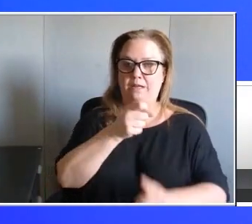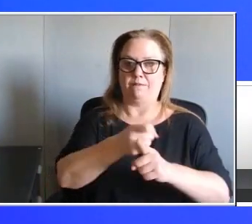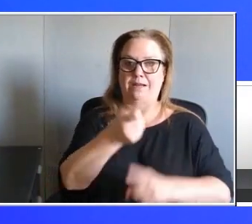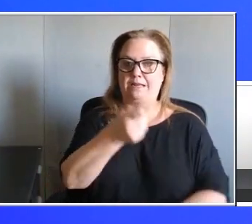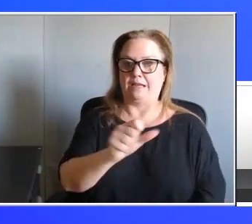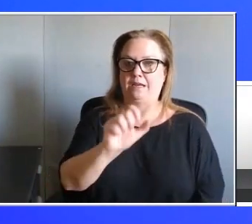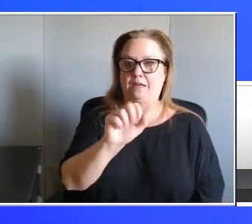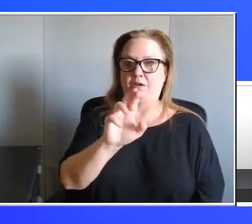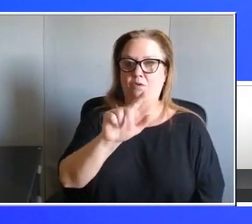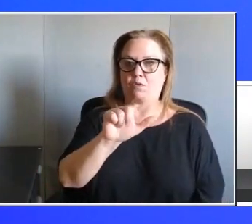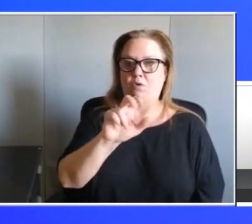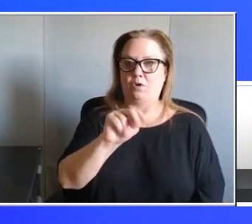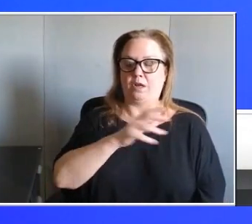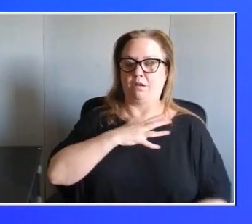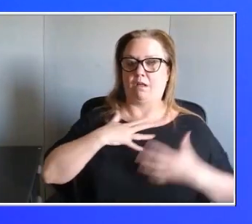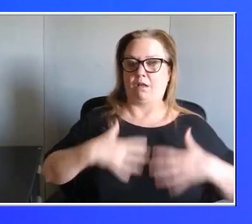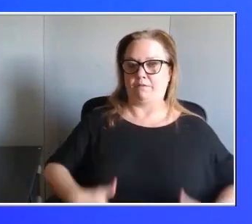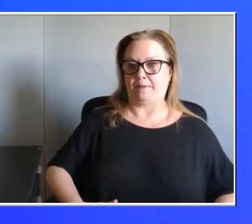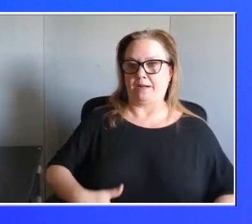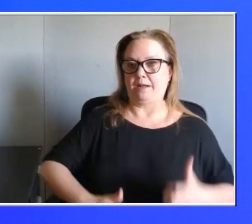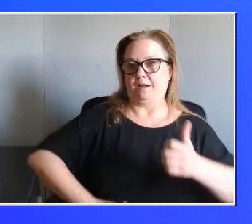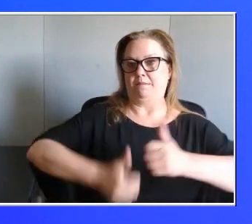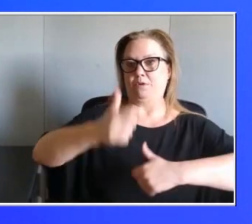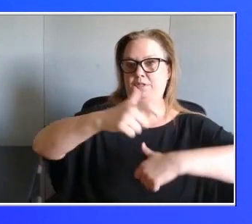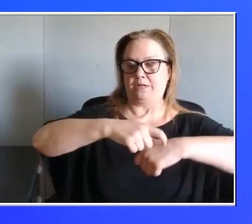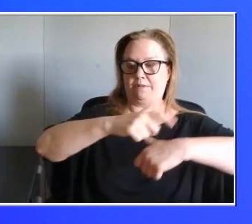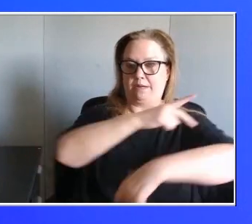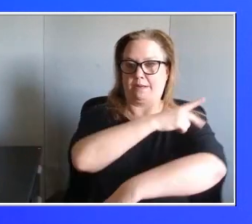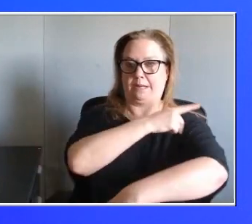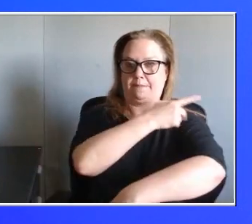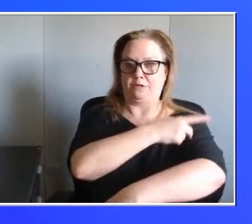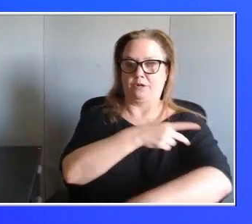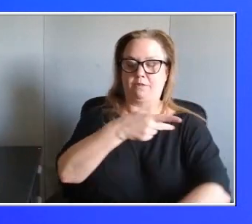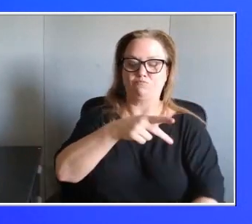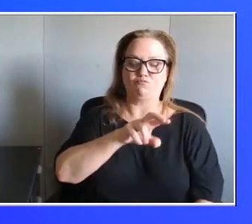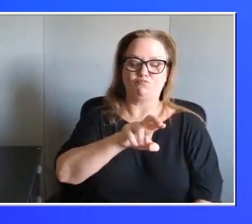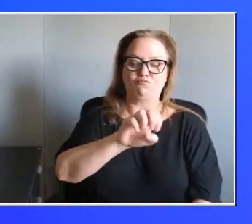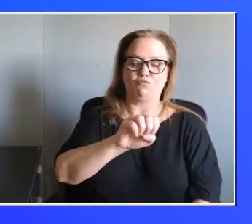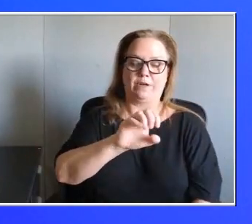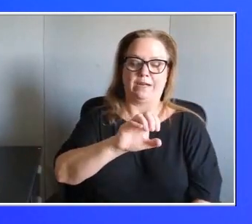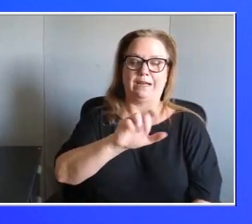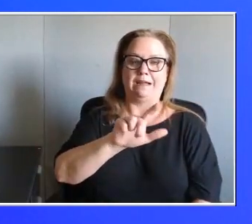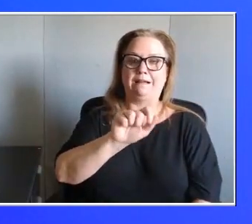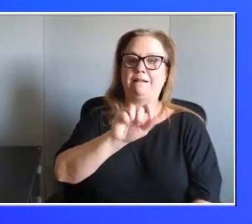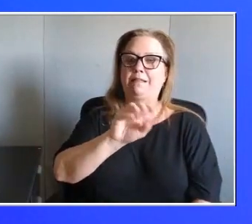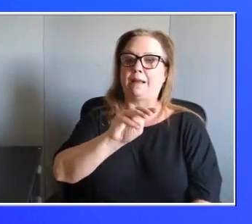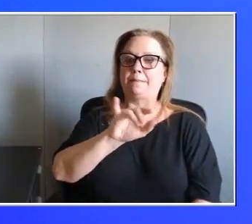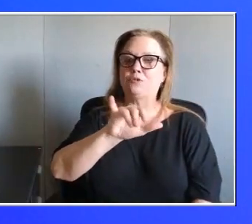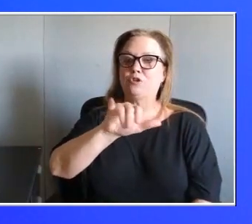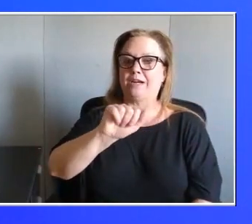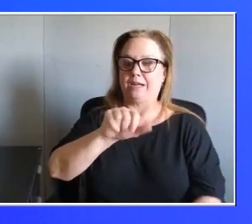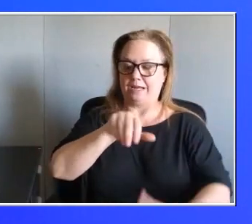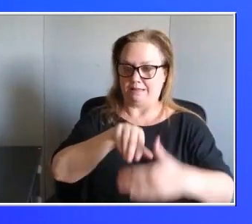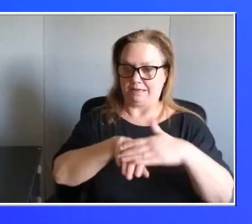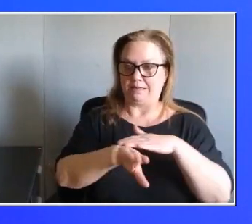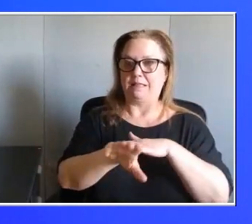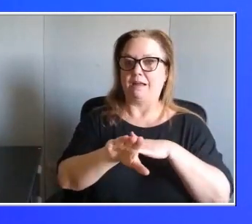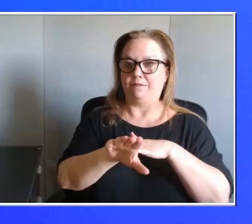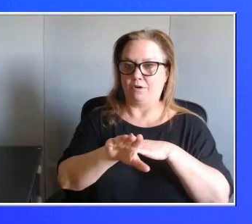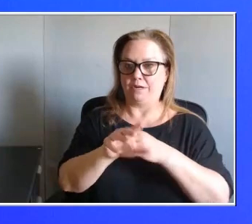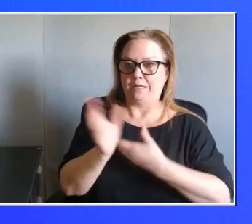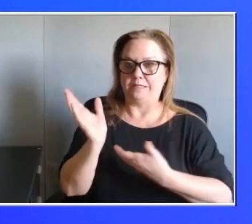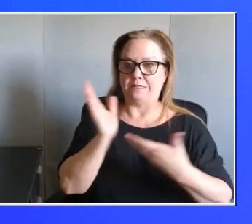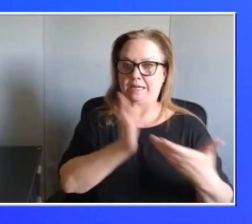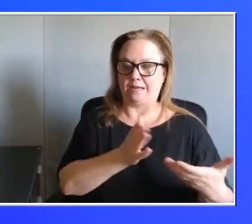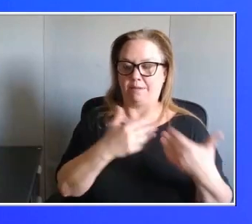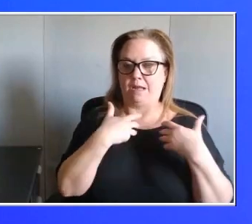throughout the body. Most of the time when patients are diagnosed with preeclampsia, they ultimately deliver and get to take home a